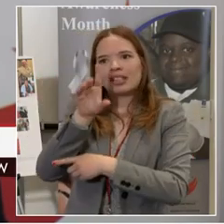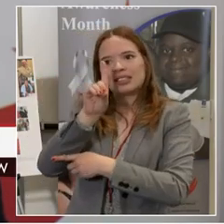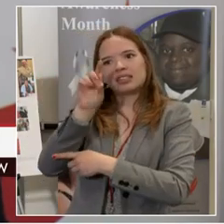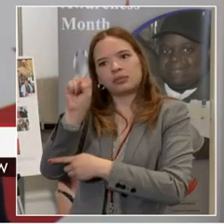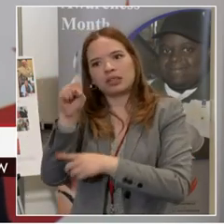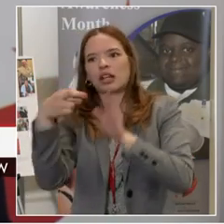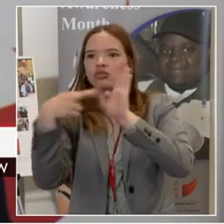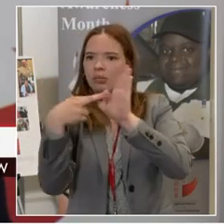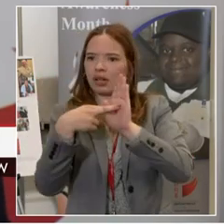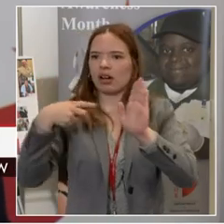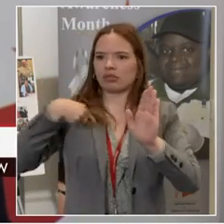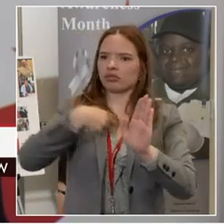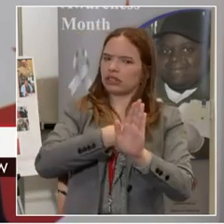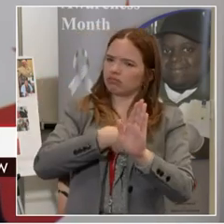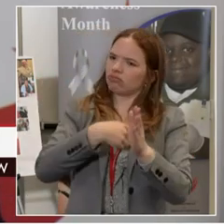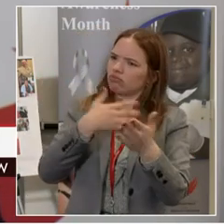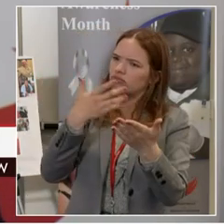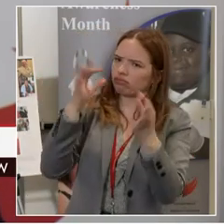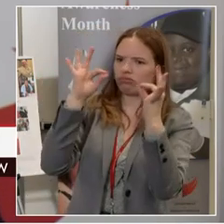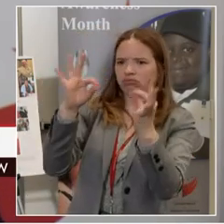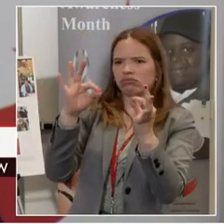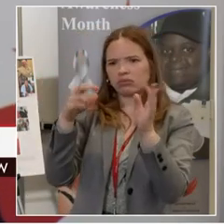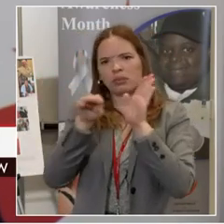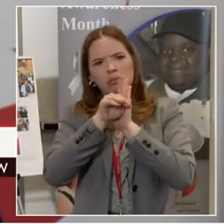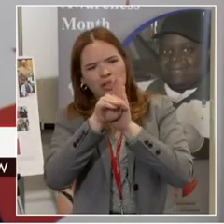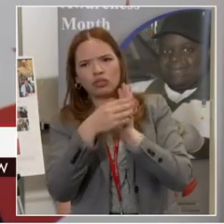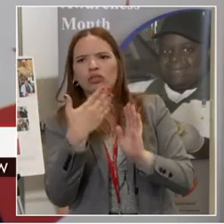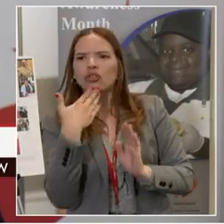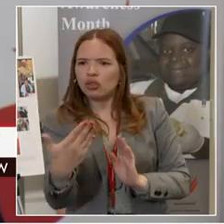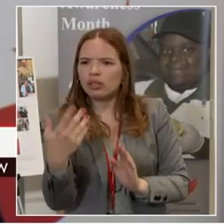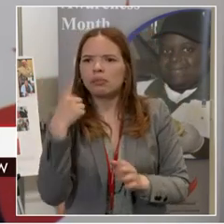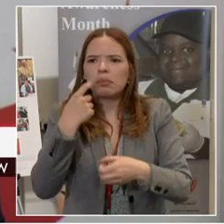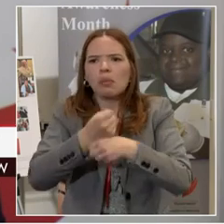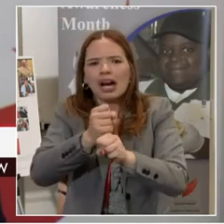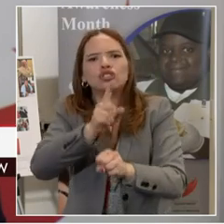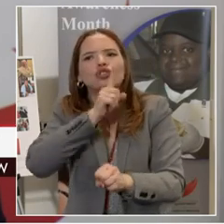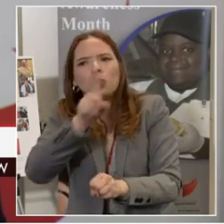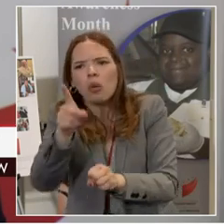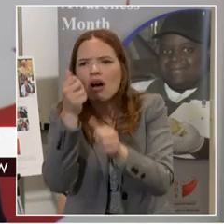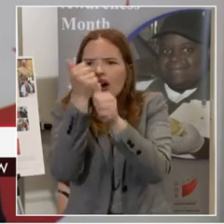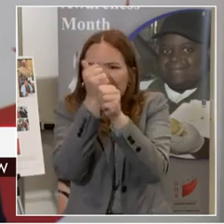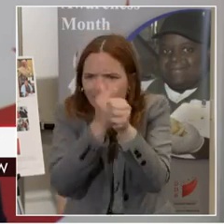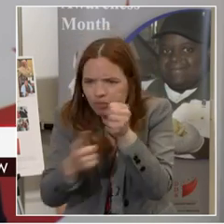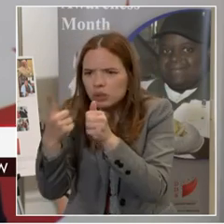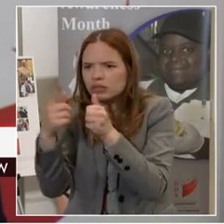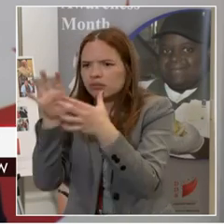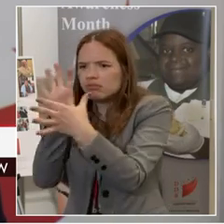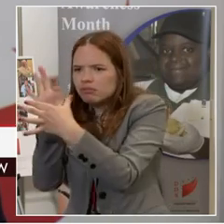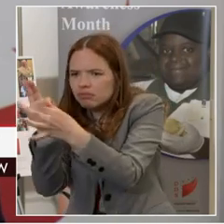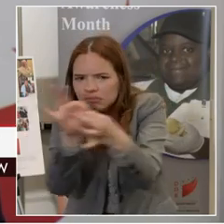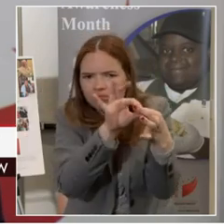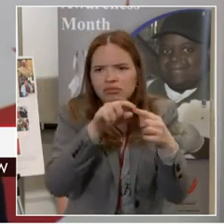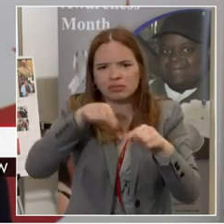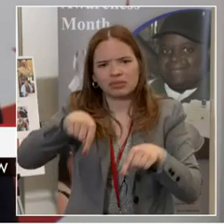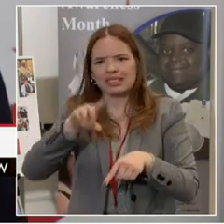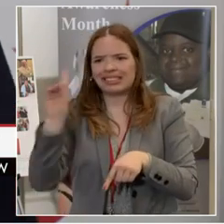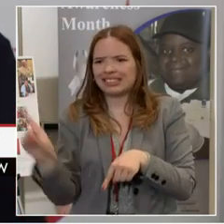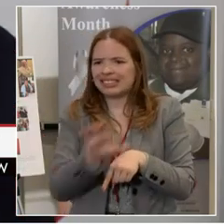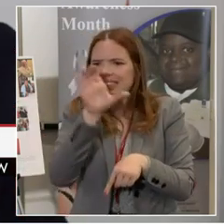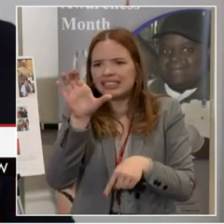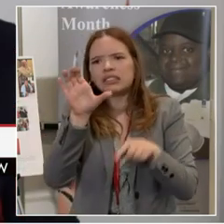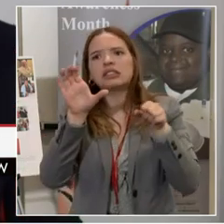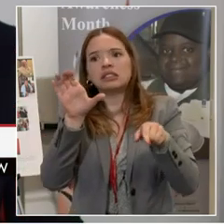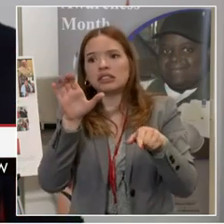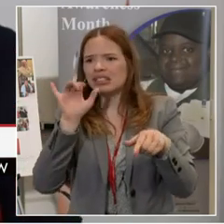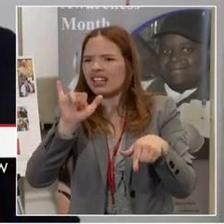focused on how we can ensure that everybody is connected to DC in every aspect of the great quality of